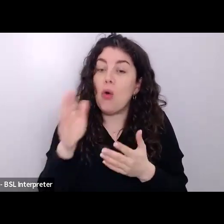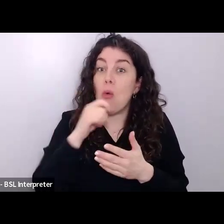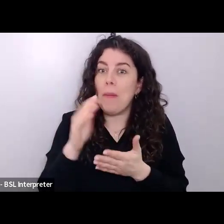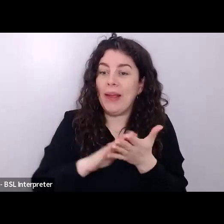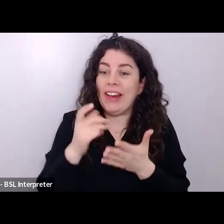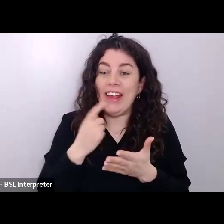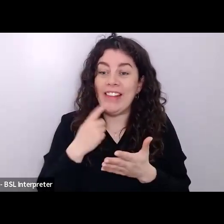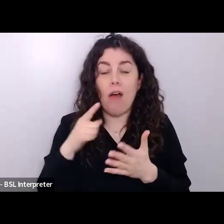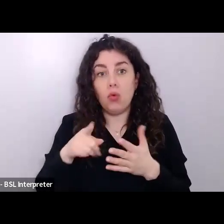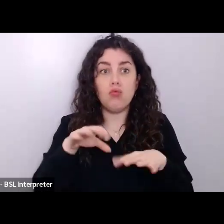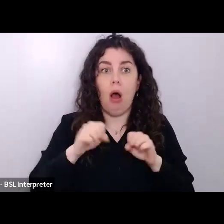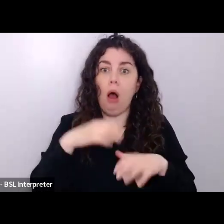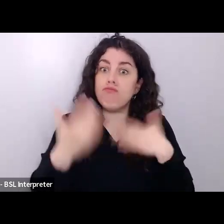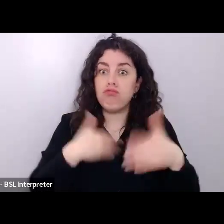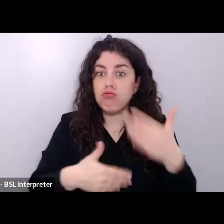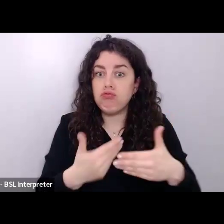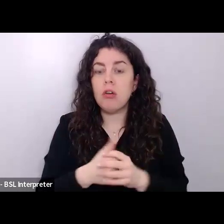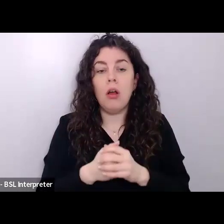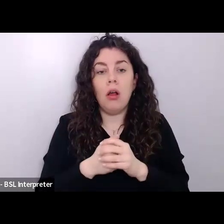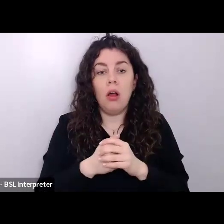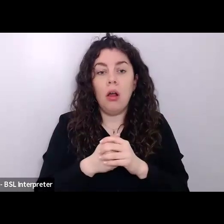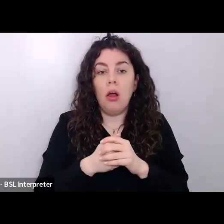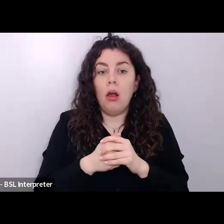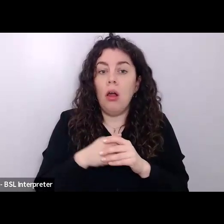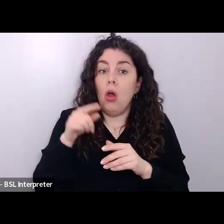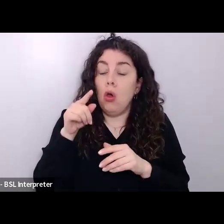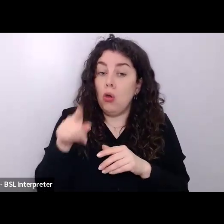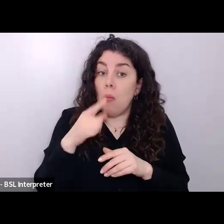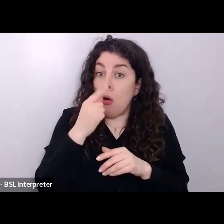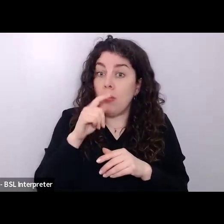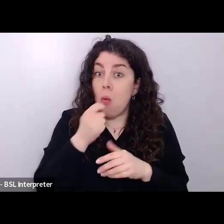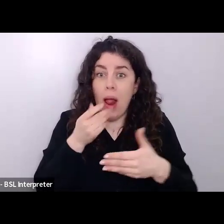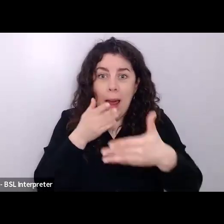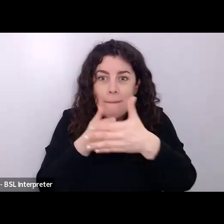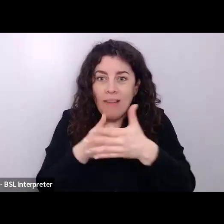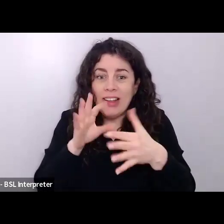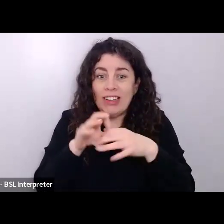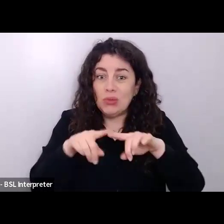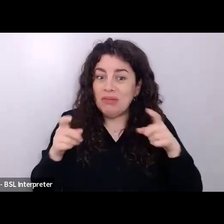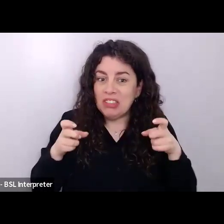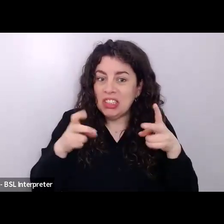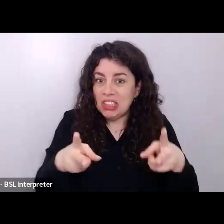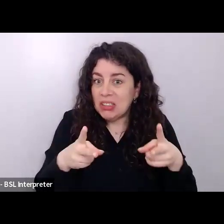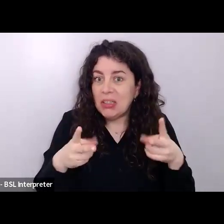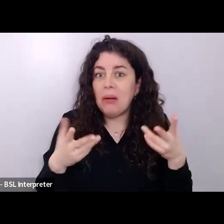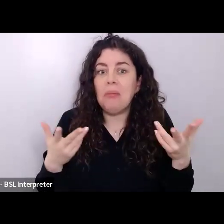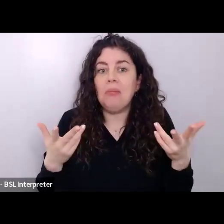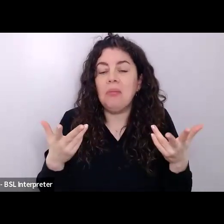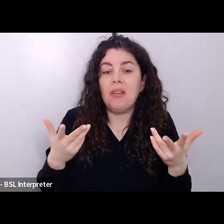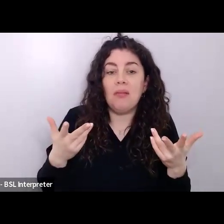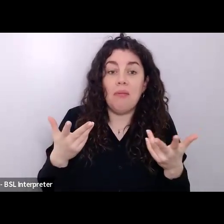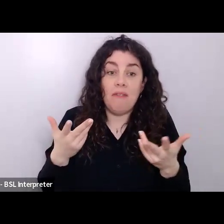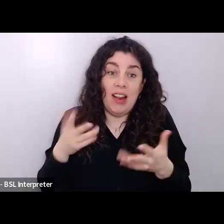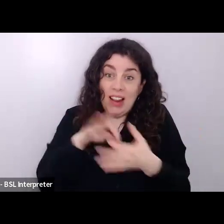ground running? Are you likely to encounter any barriers with systems from an accessibility